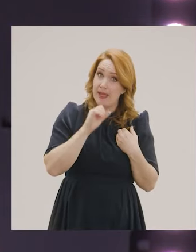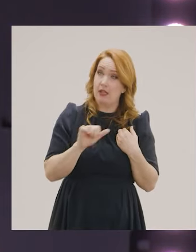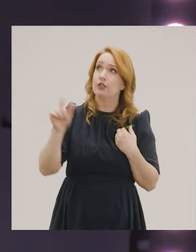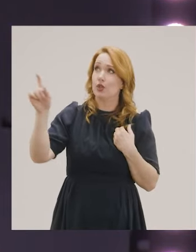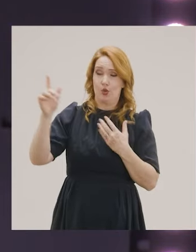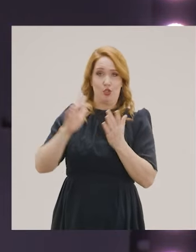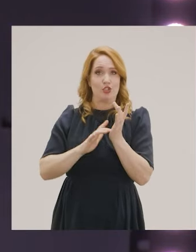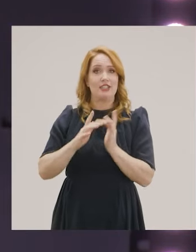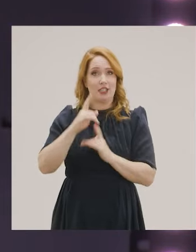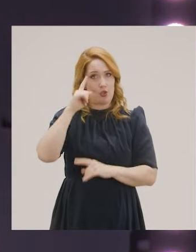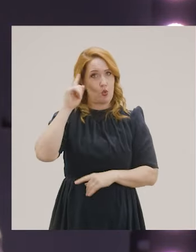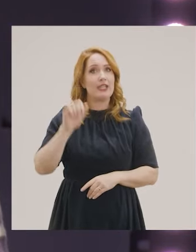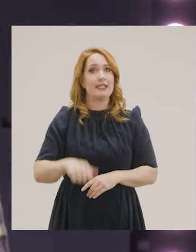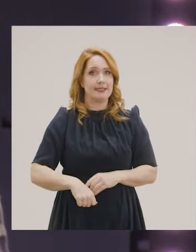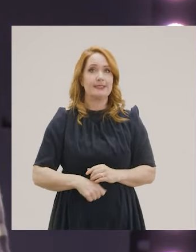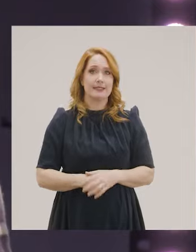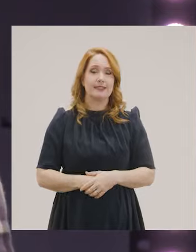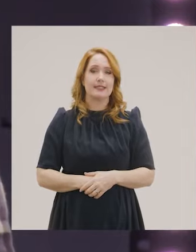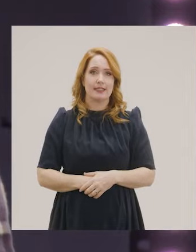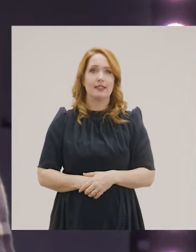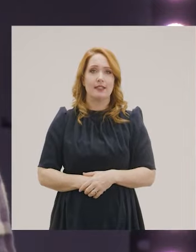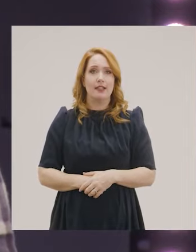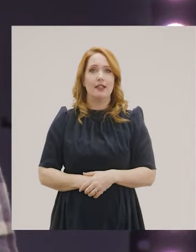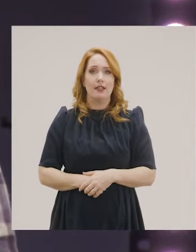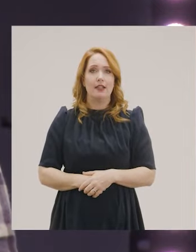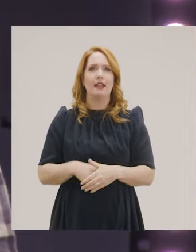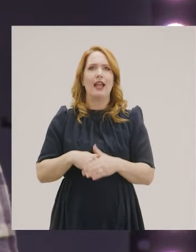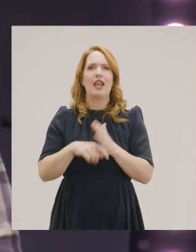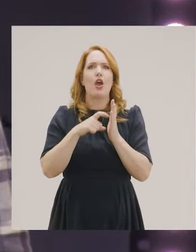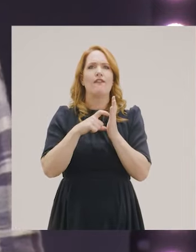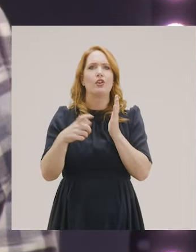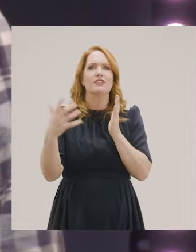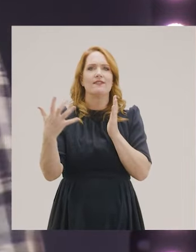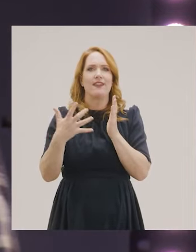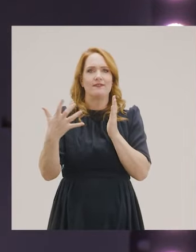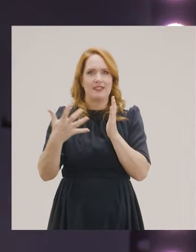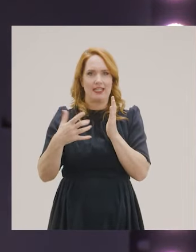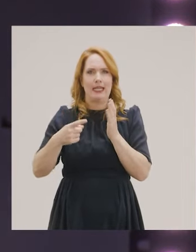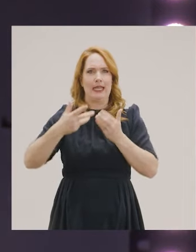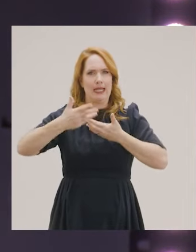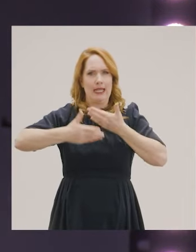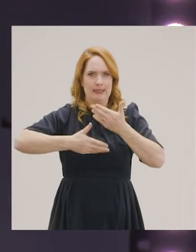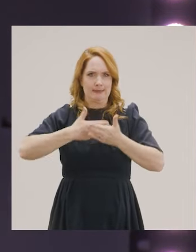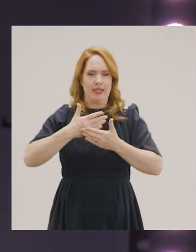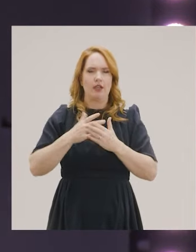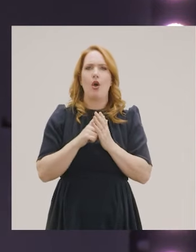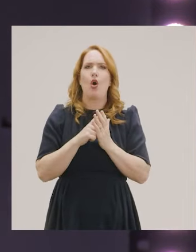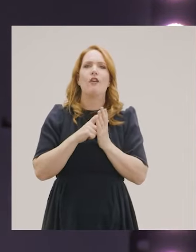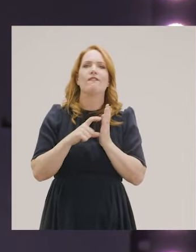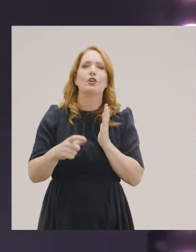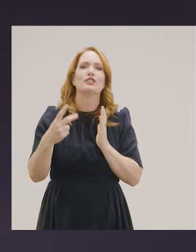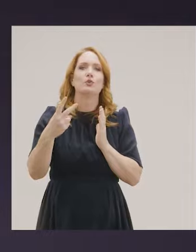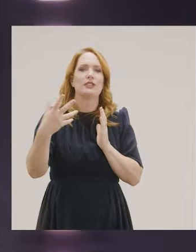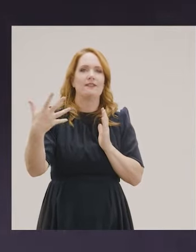Is he responsible for that man? Well, it seems to be that Jesus thought he was. And he ties it together in verse